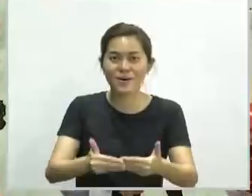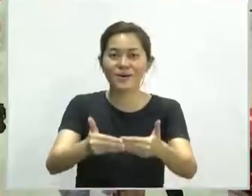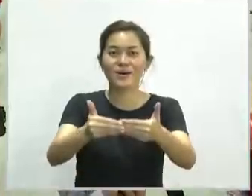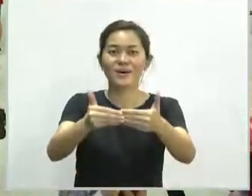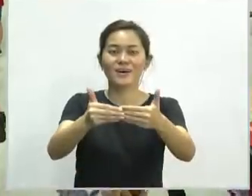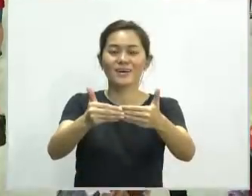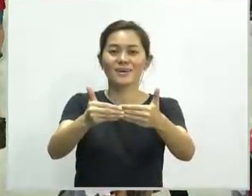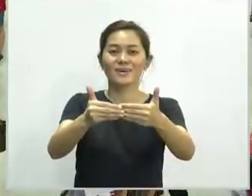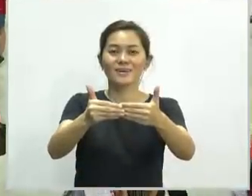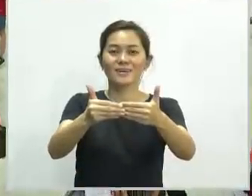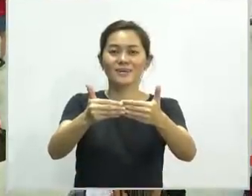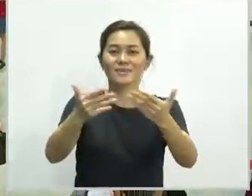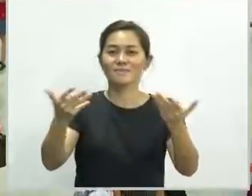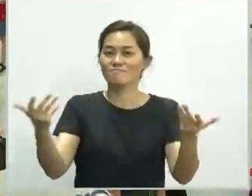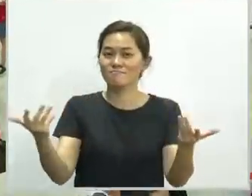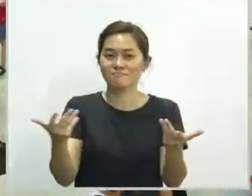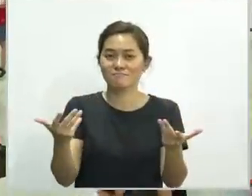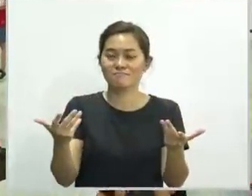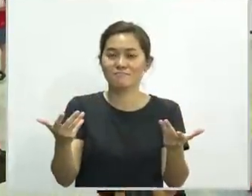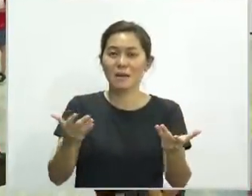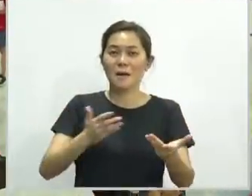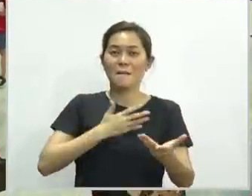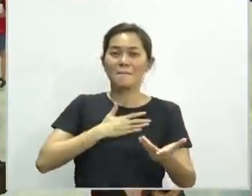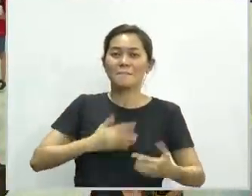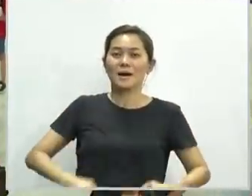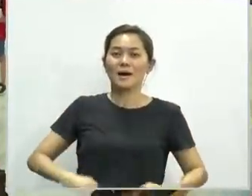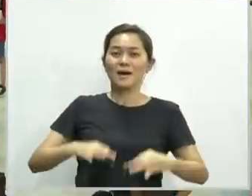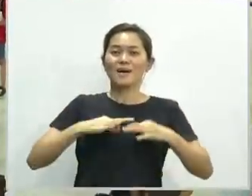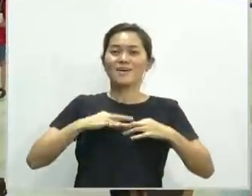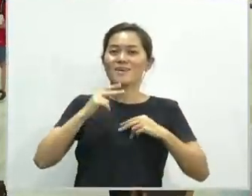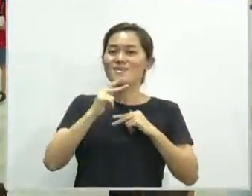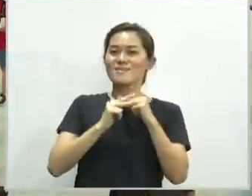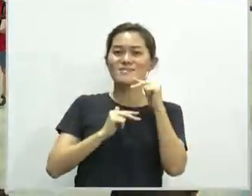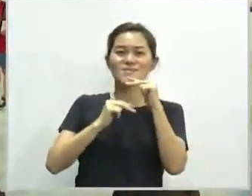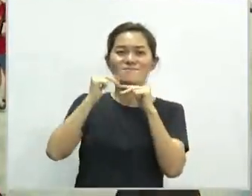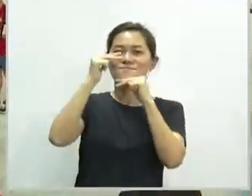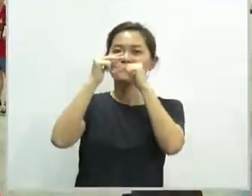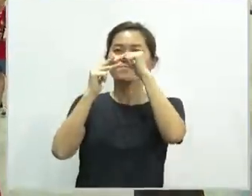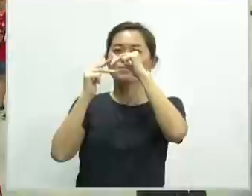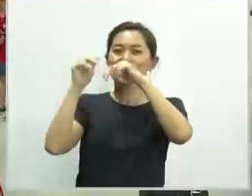Help me from this day on to build my life on you.